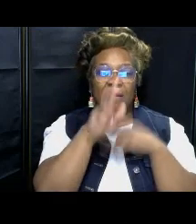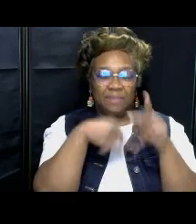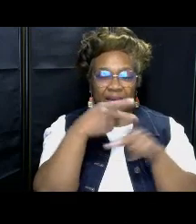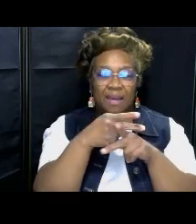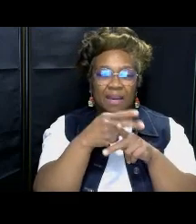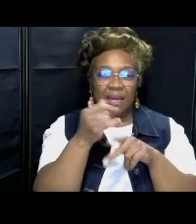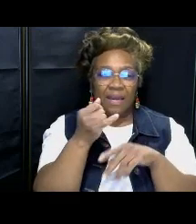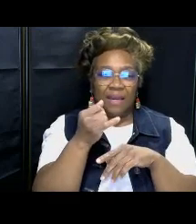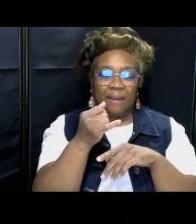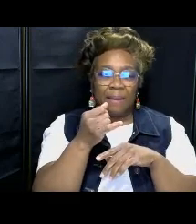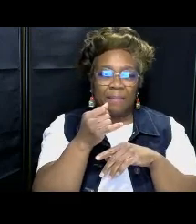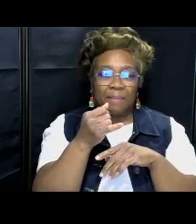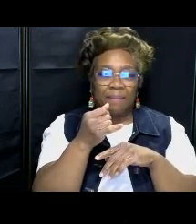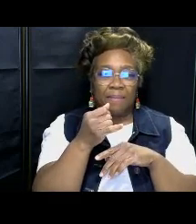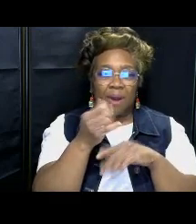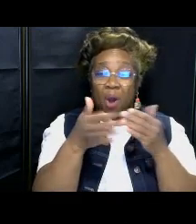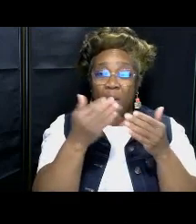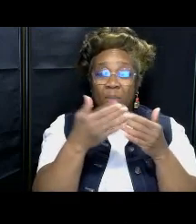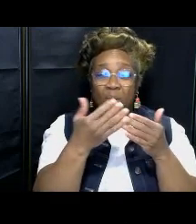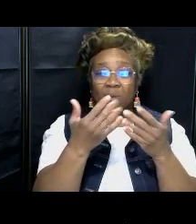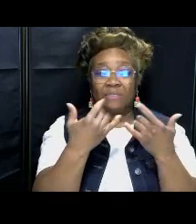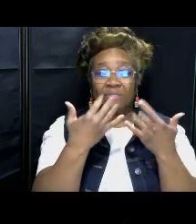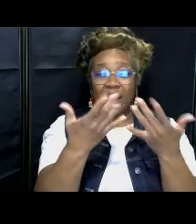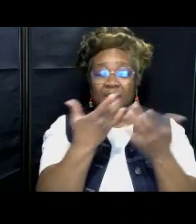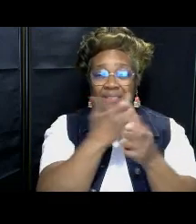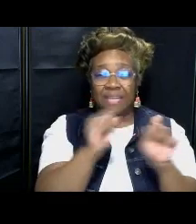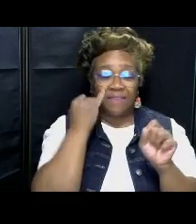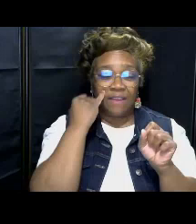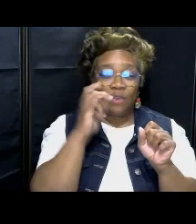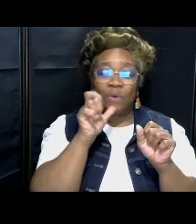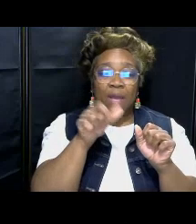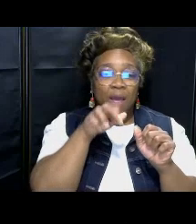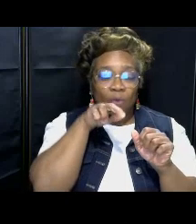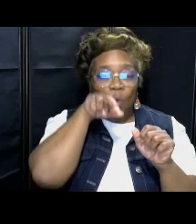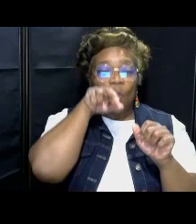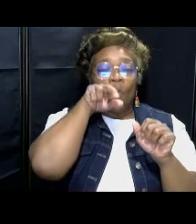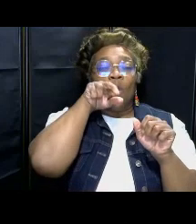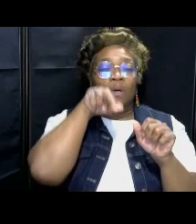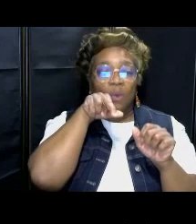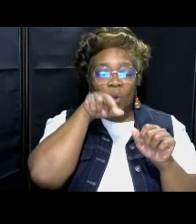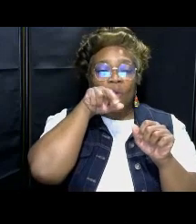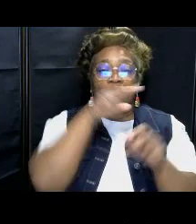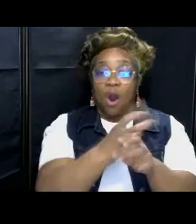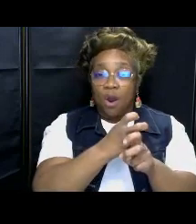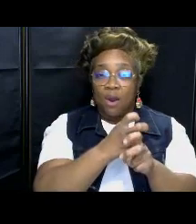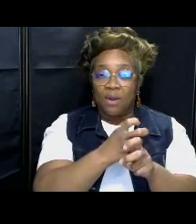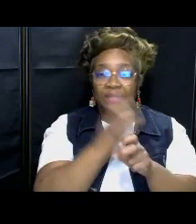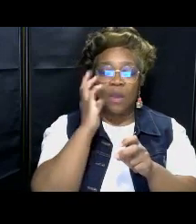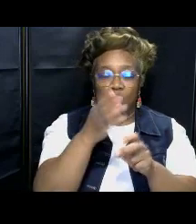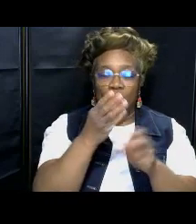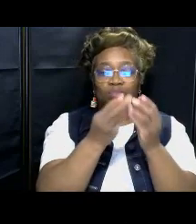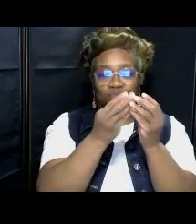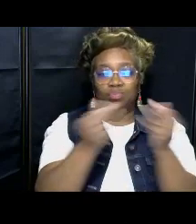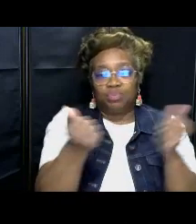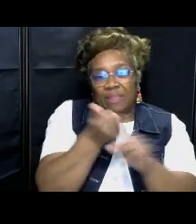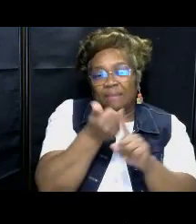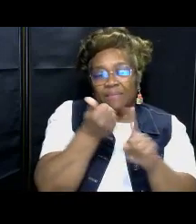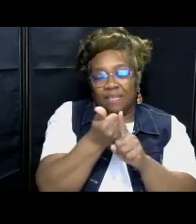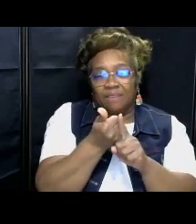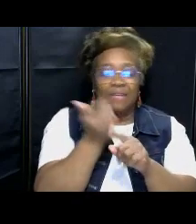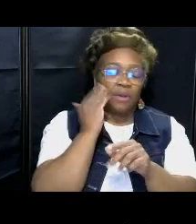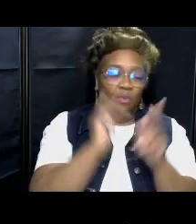a puffin, they're almost fire safe. If you're not puffing really hard on them, they will eventually burn themselves out. Because I know the people that have smoked